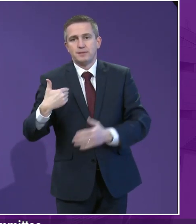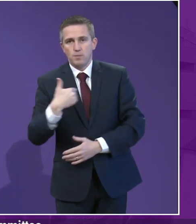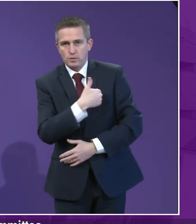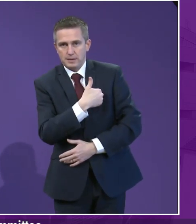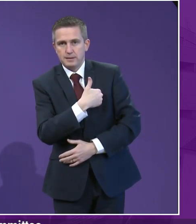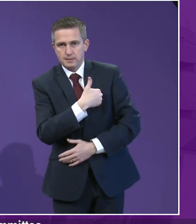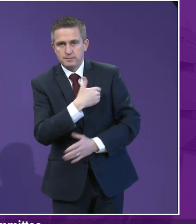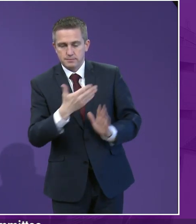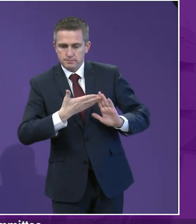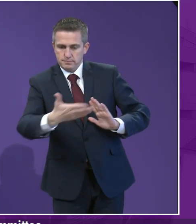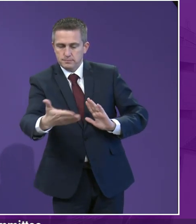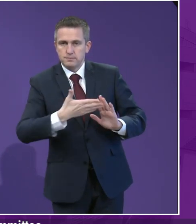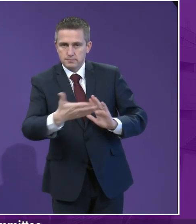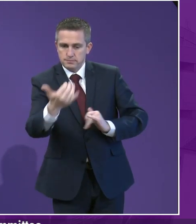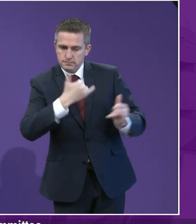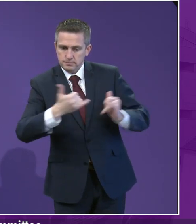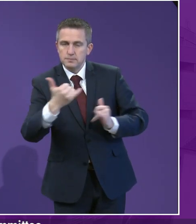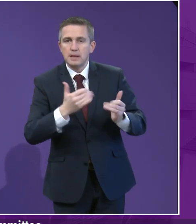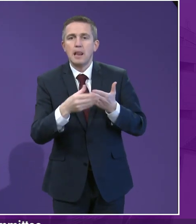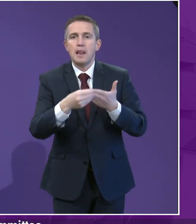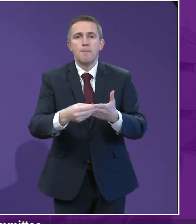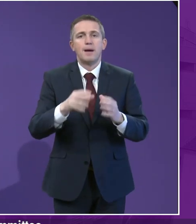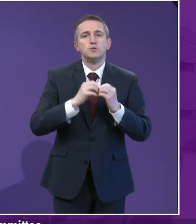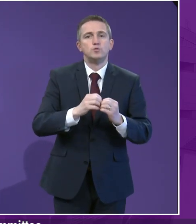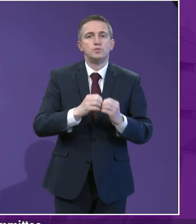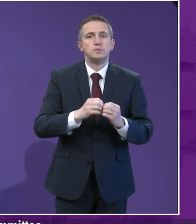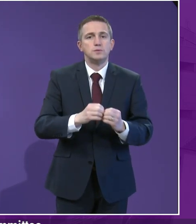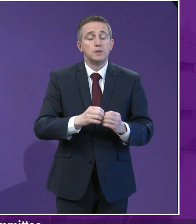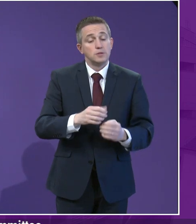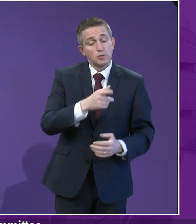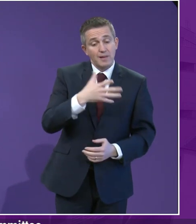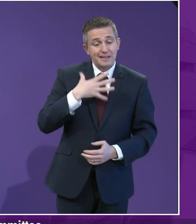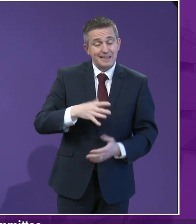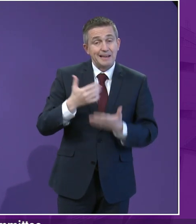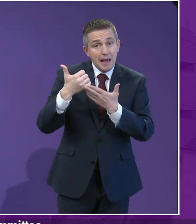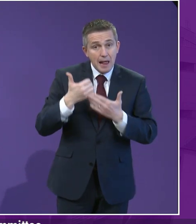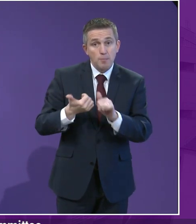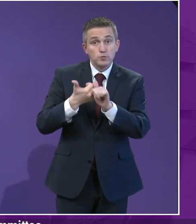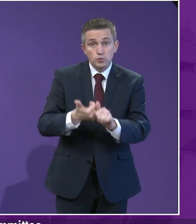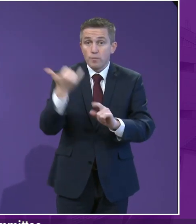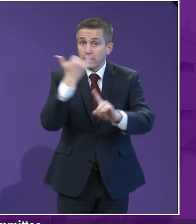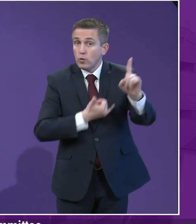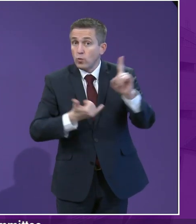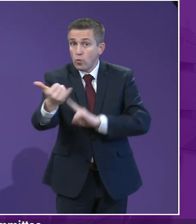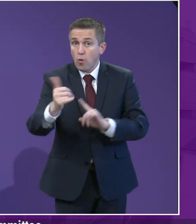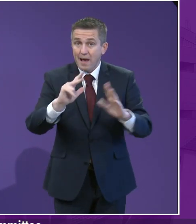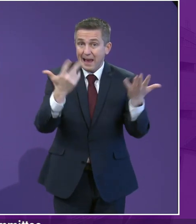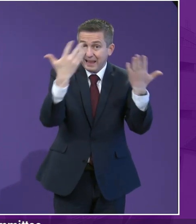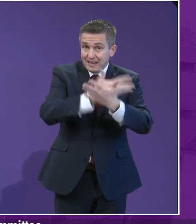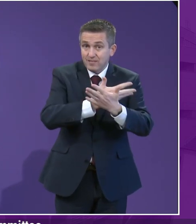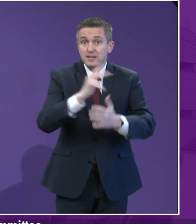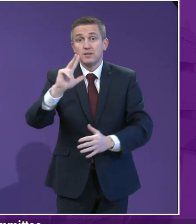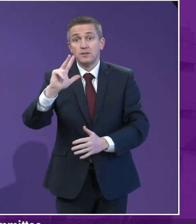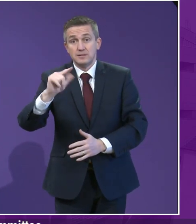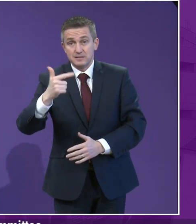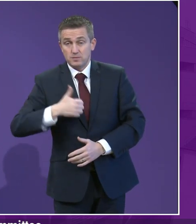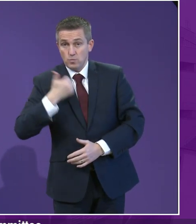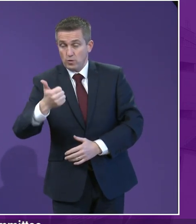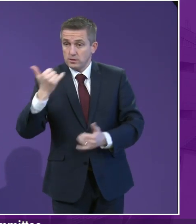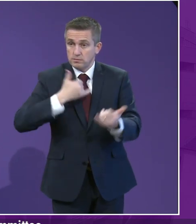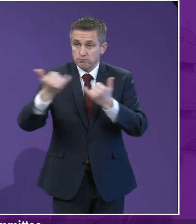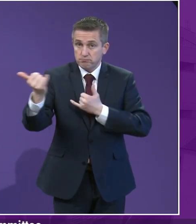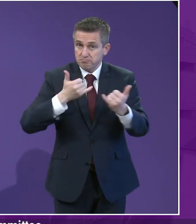now, but actually now I've got this email, yeah, actually I could do with this support. So our support network seemed to be working fairly well. We do also